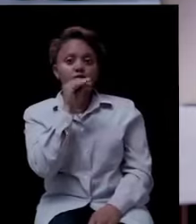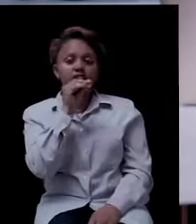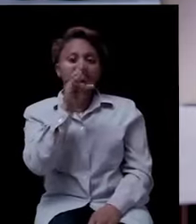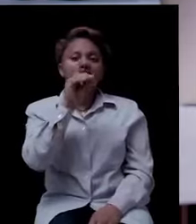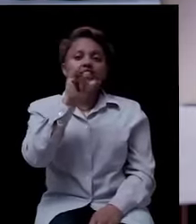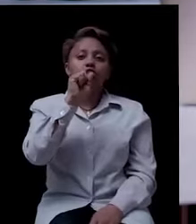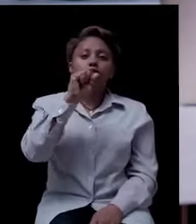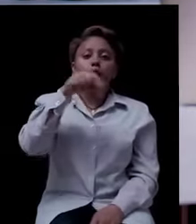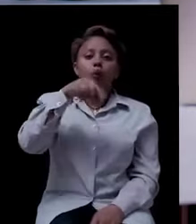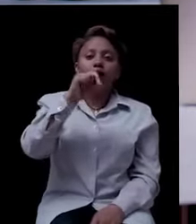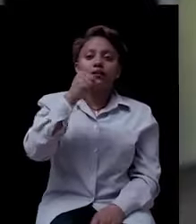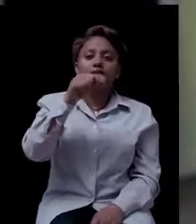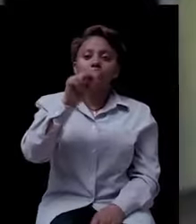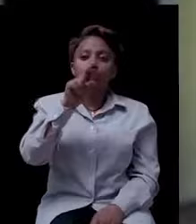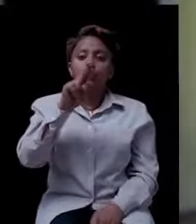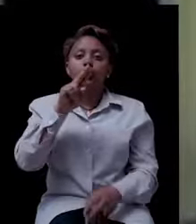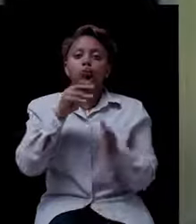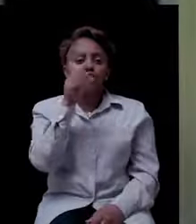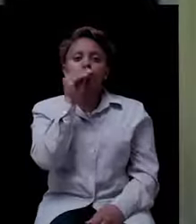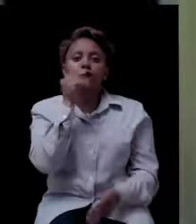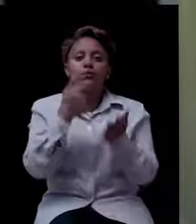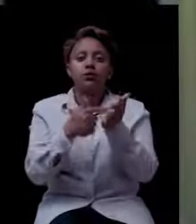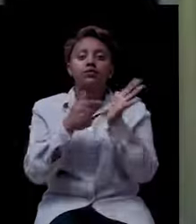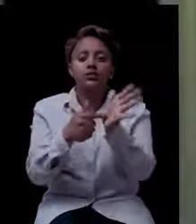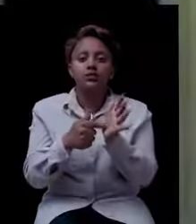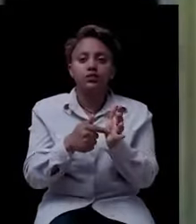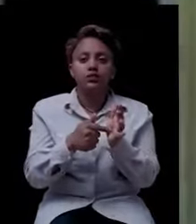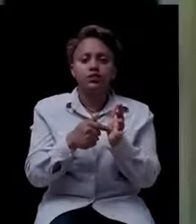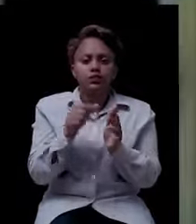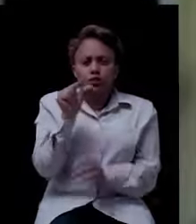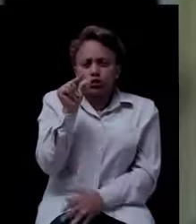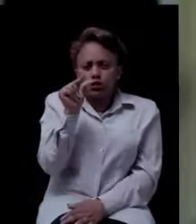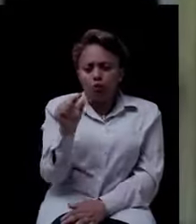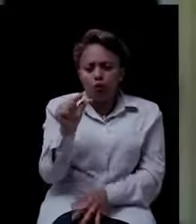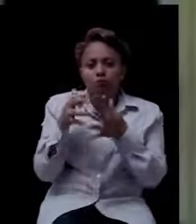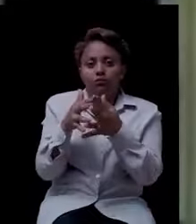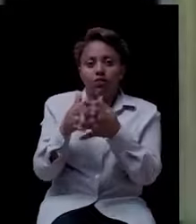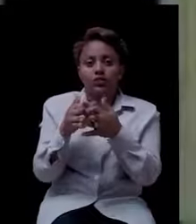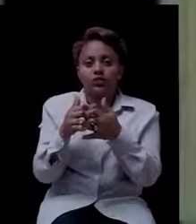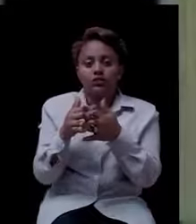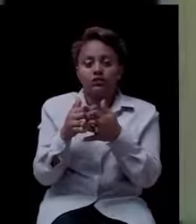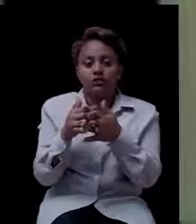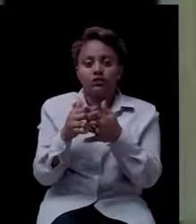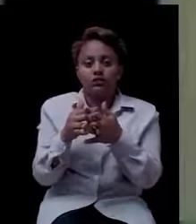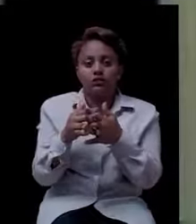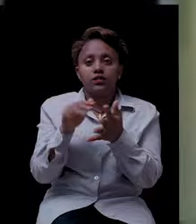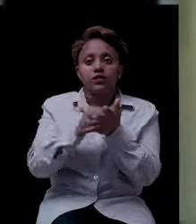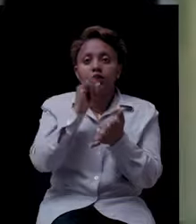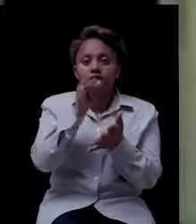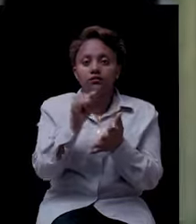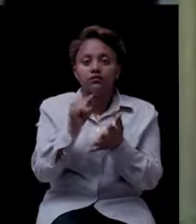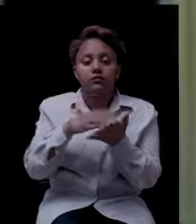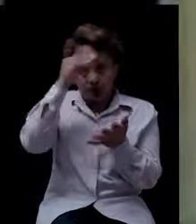He talked about this. How small can you make machinery? Okay, that's the subject. Because I've